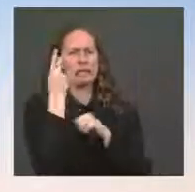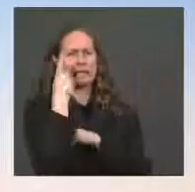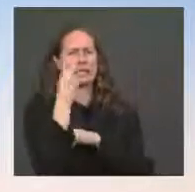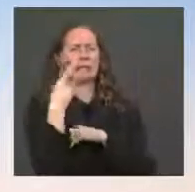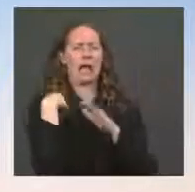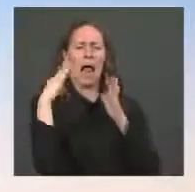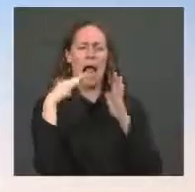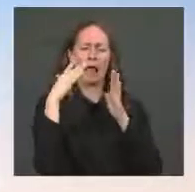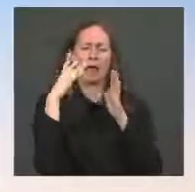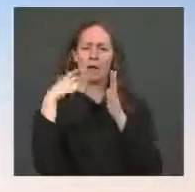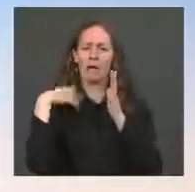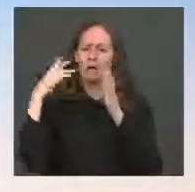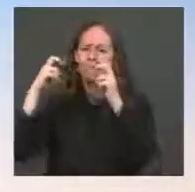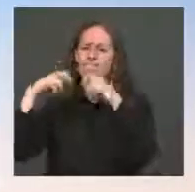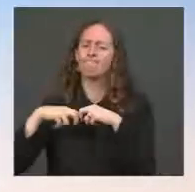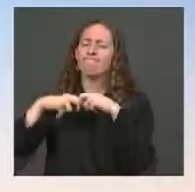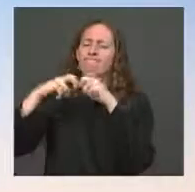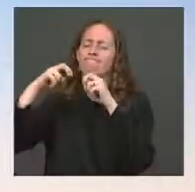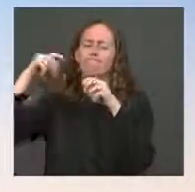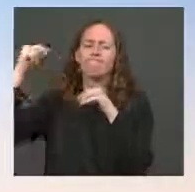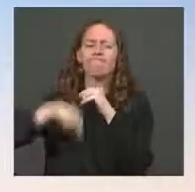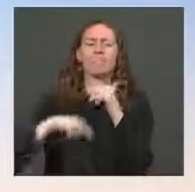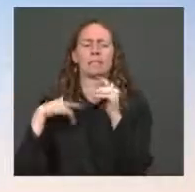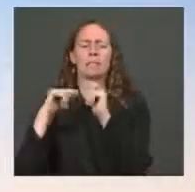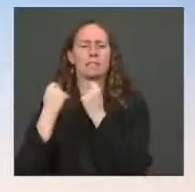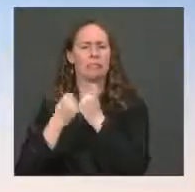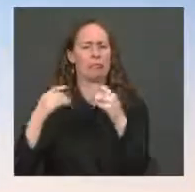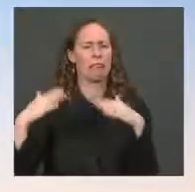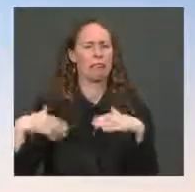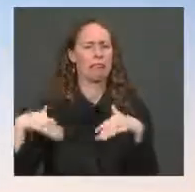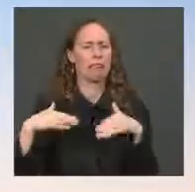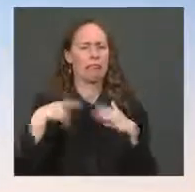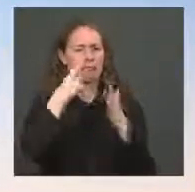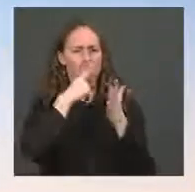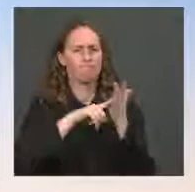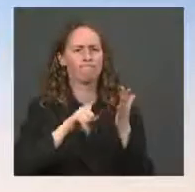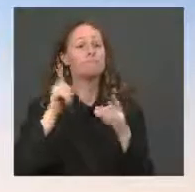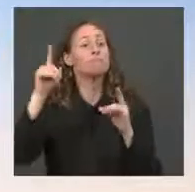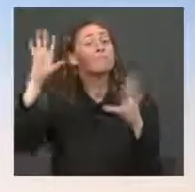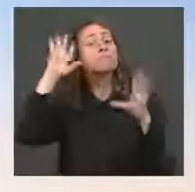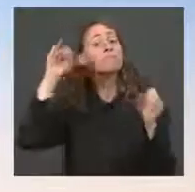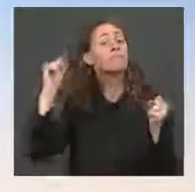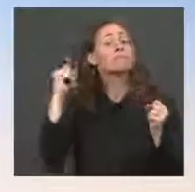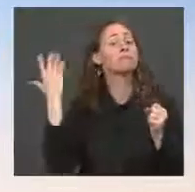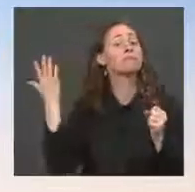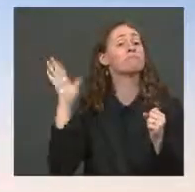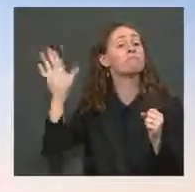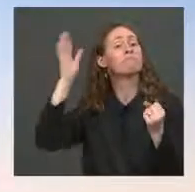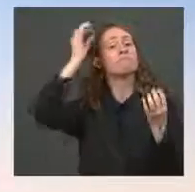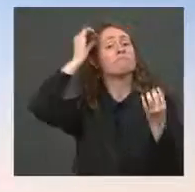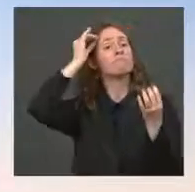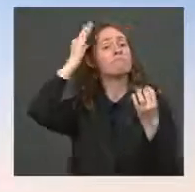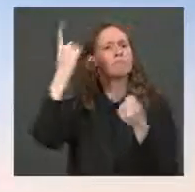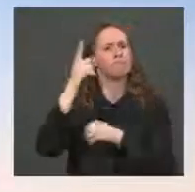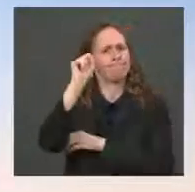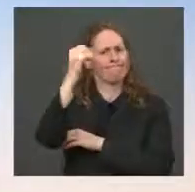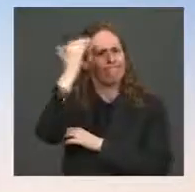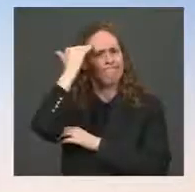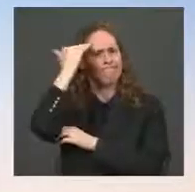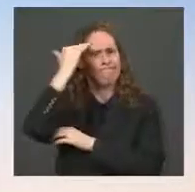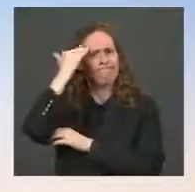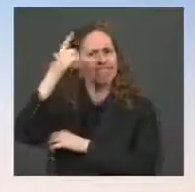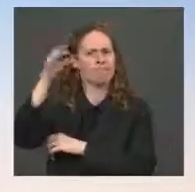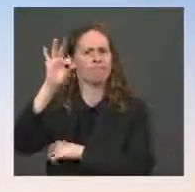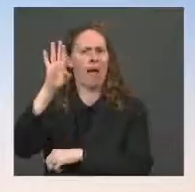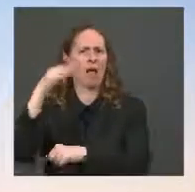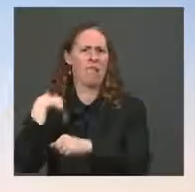about this. I would say that, the president does think, and he has said, that there are serious issues around how much power internet platforms